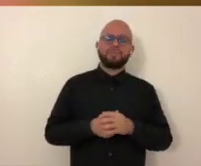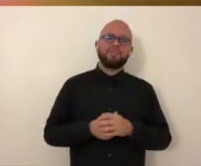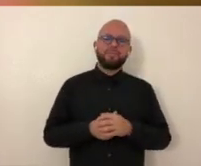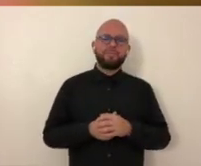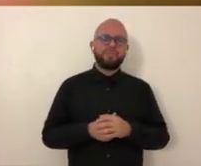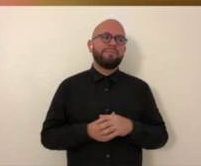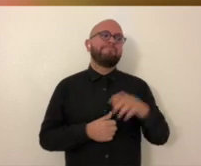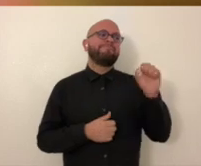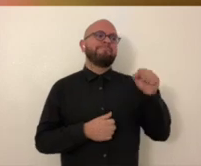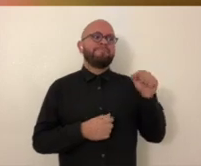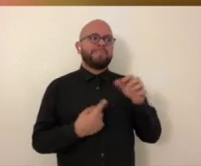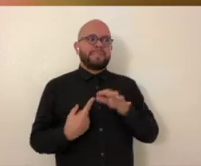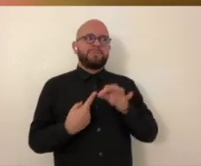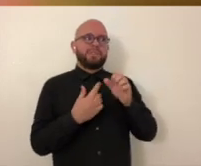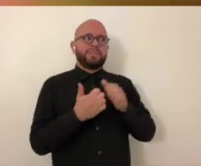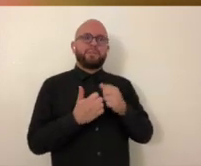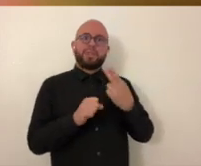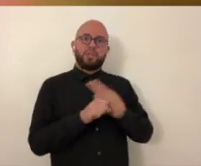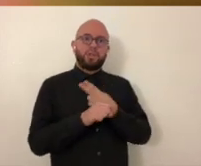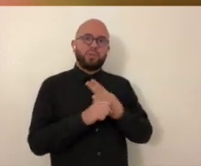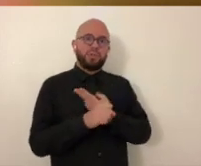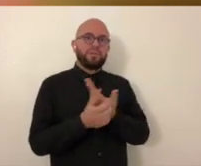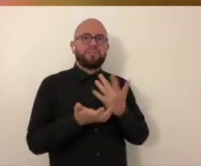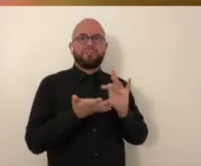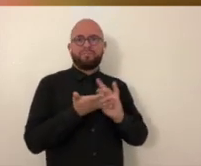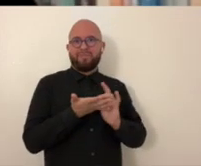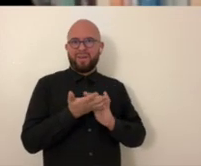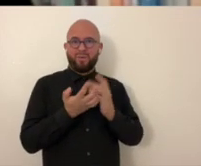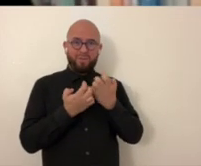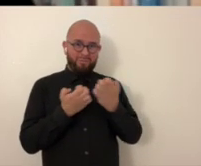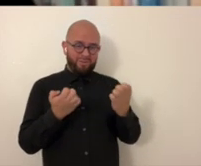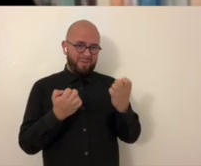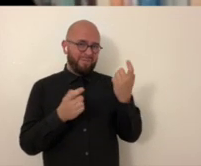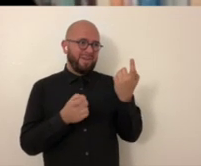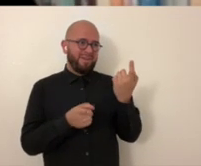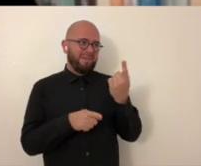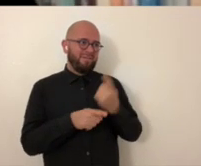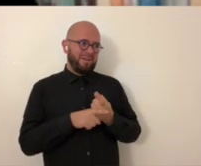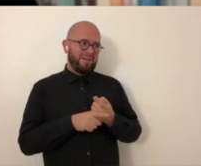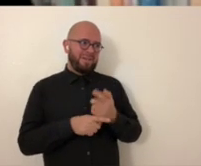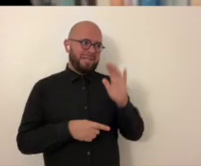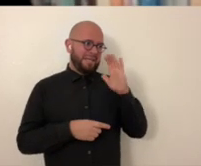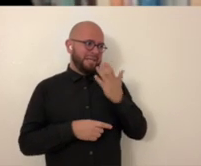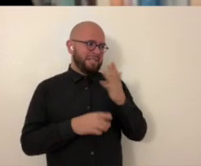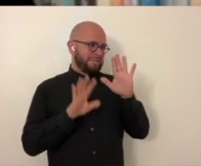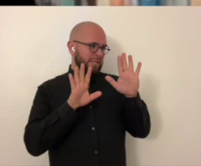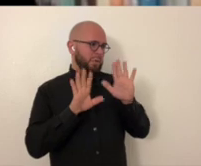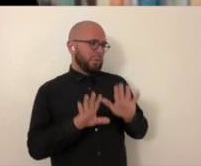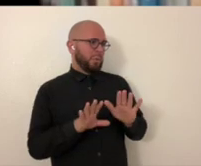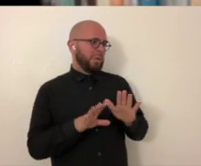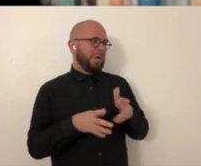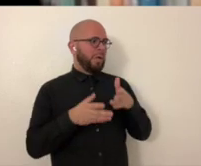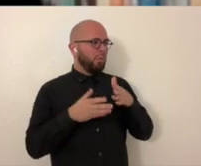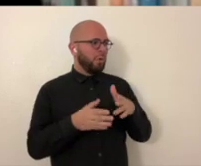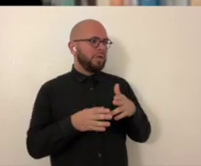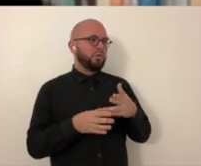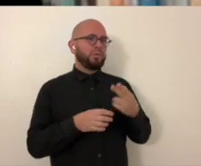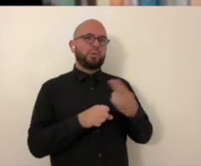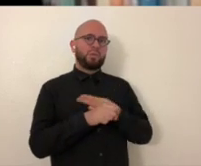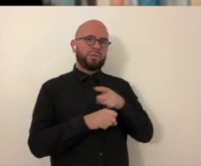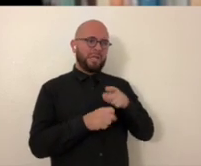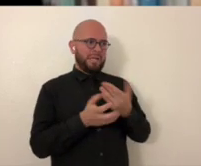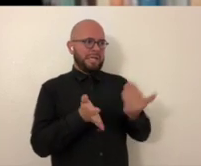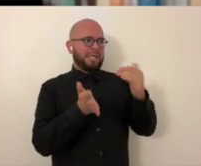stuff. I think that's important. And especially with used medical equipment, it seems like a